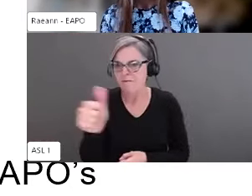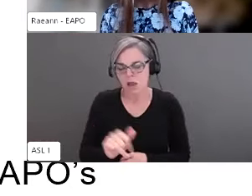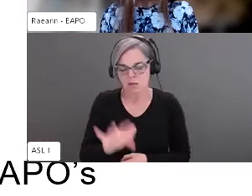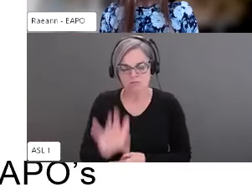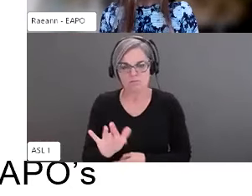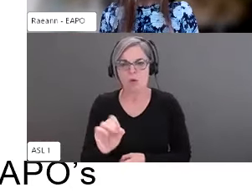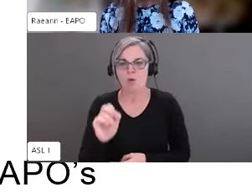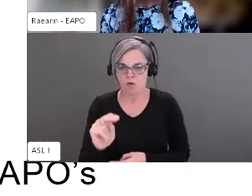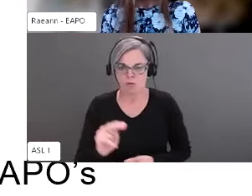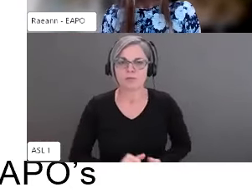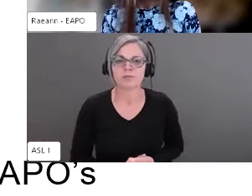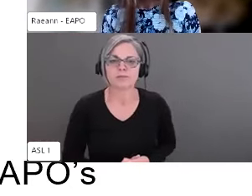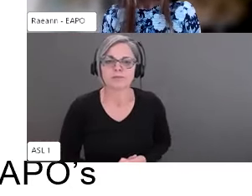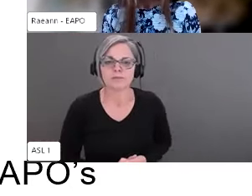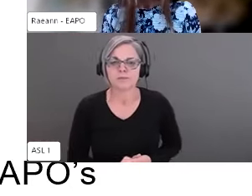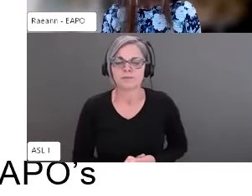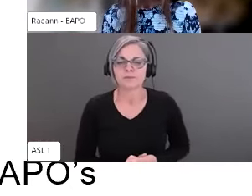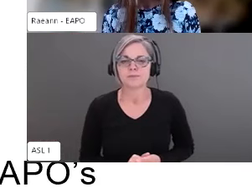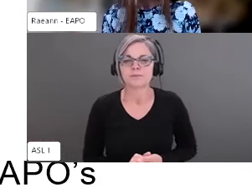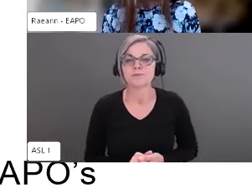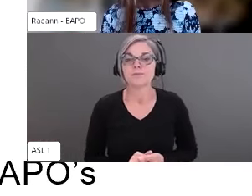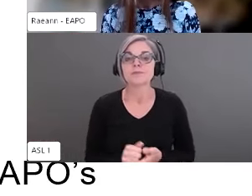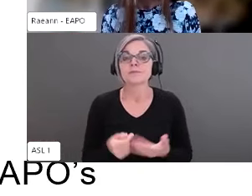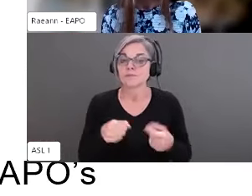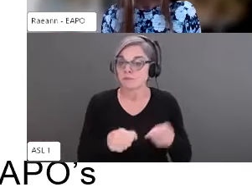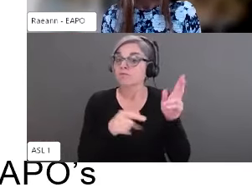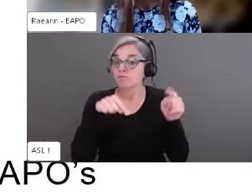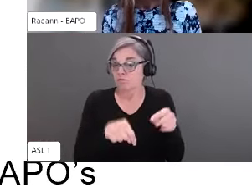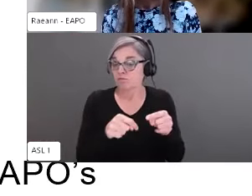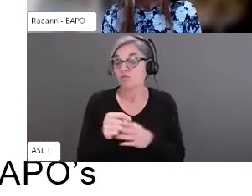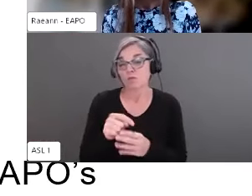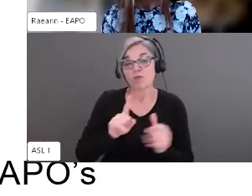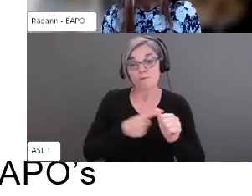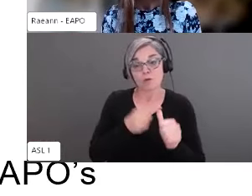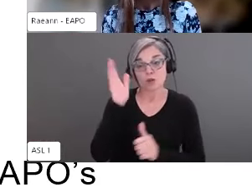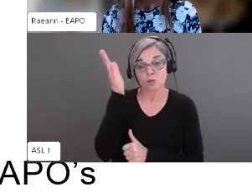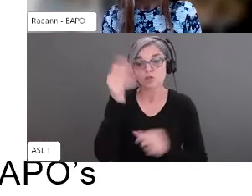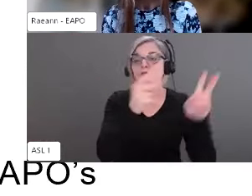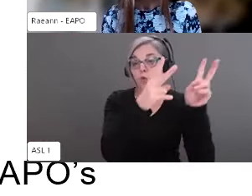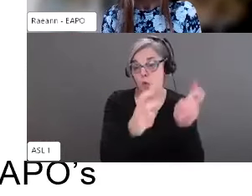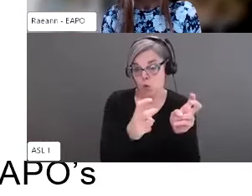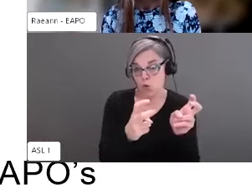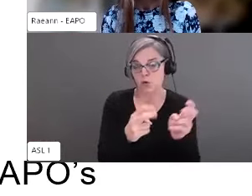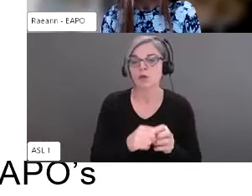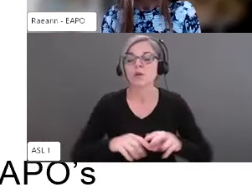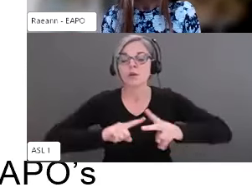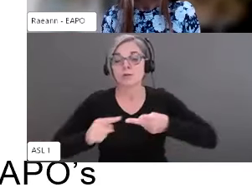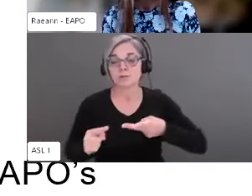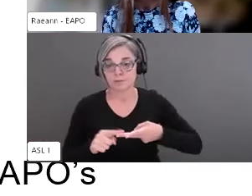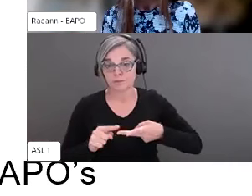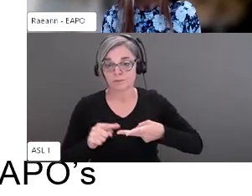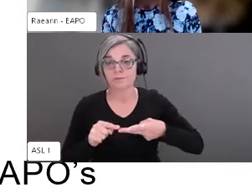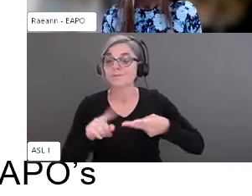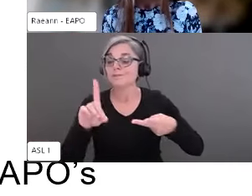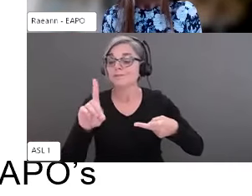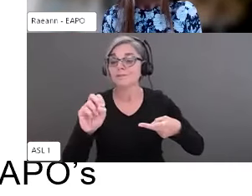So for the recording today for the session, the first presentation will be recorded and the second one at the request of the speaker will